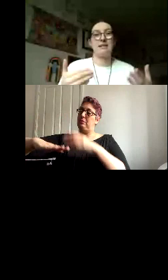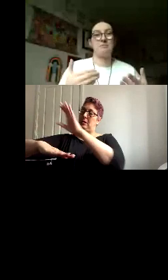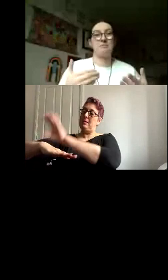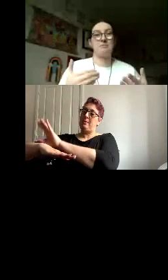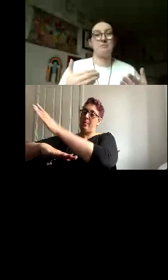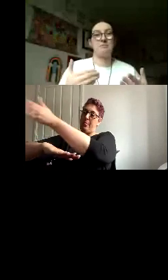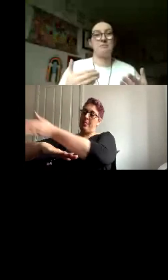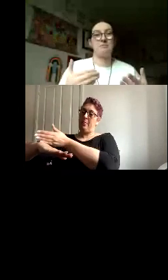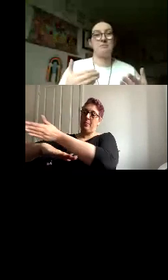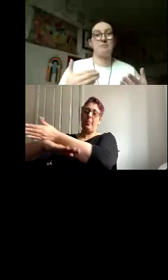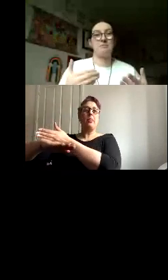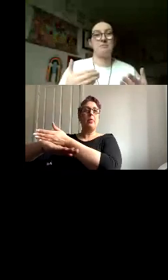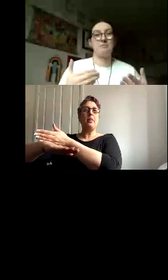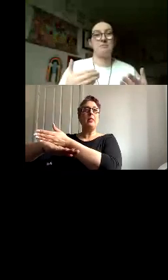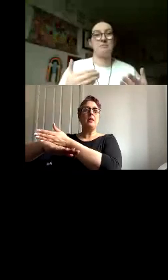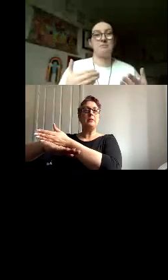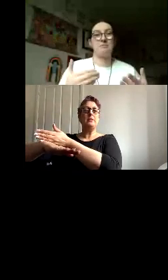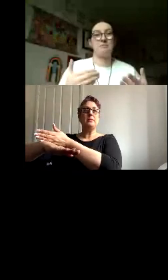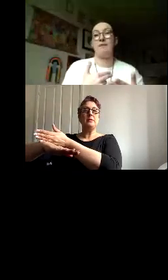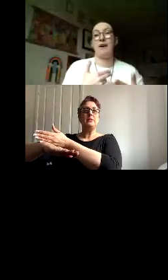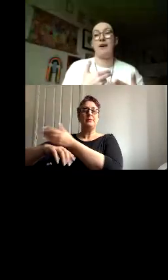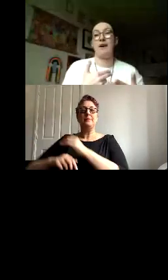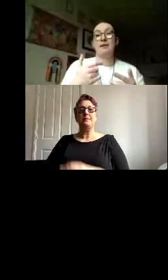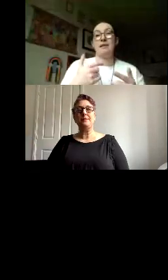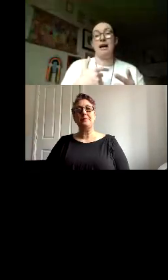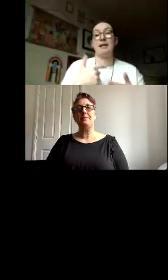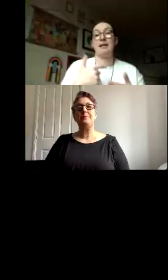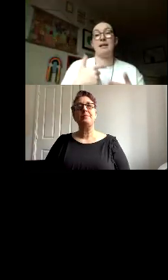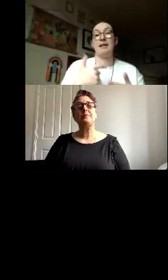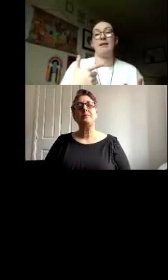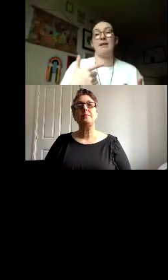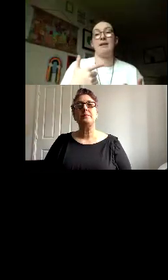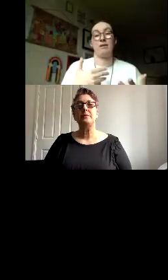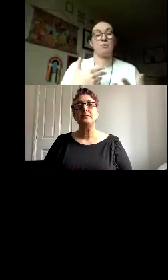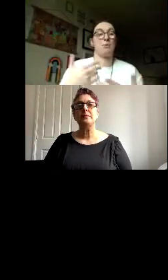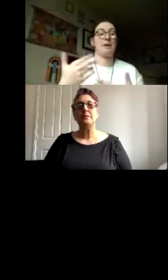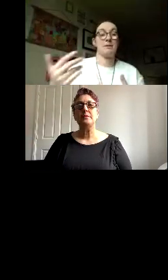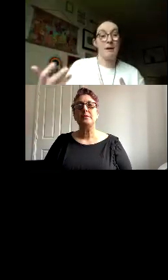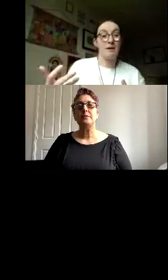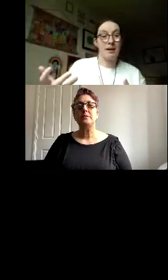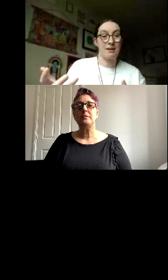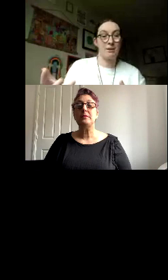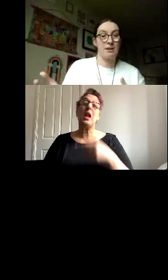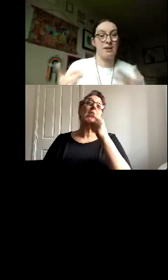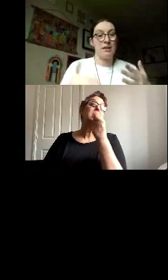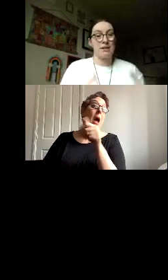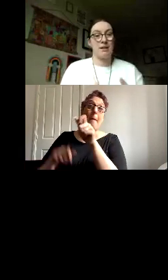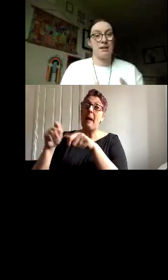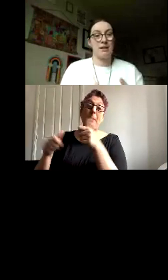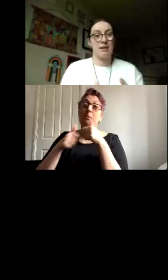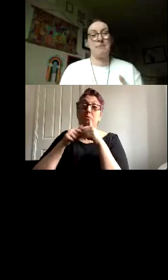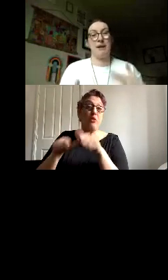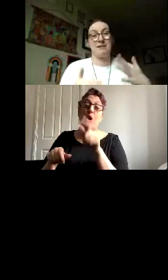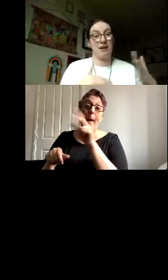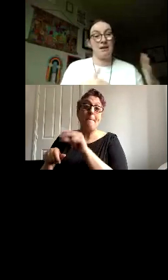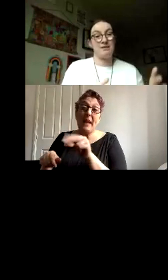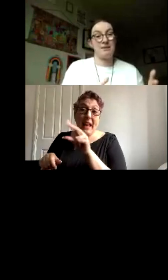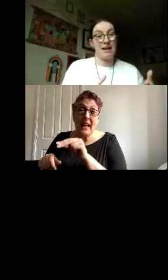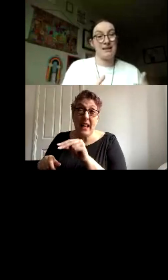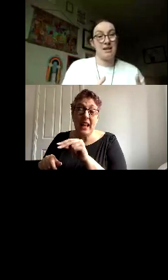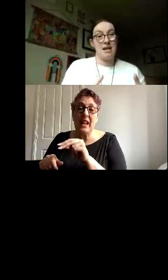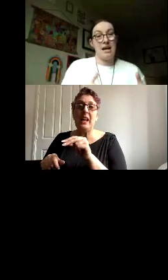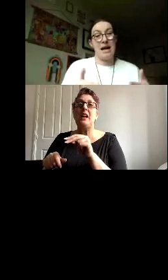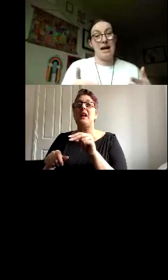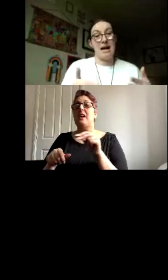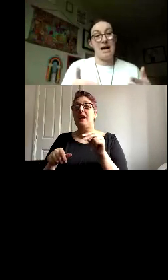preferences. Some deaf people prefer speaking, their first language will be a spoken language. Some deaf people, as I've